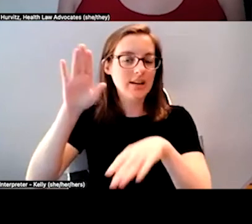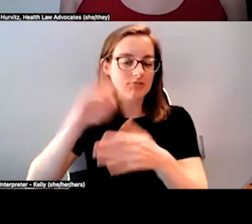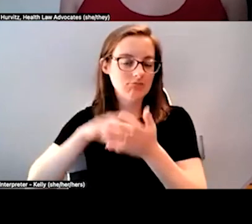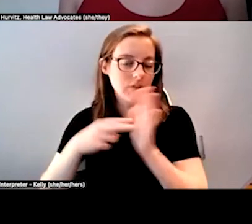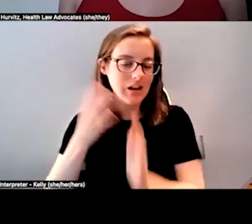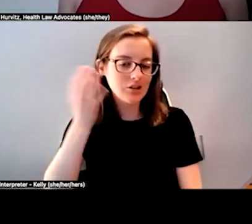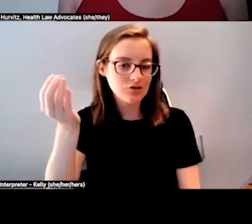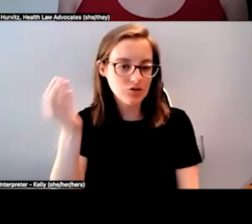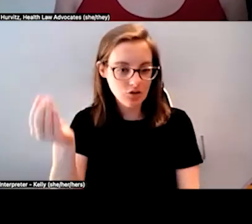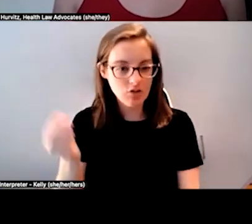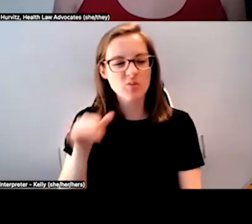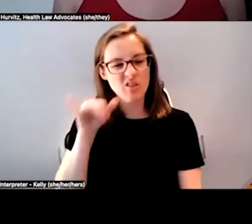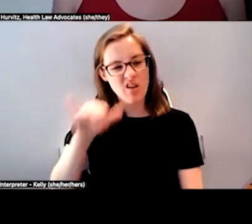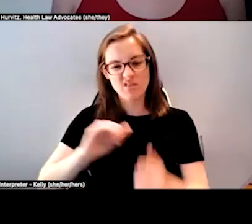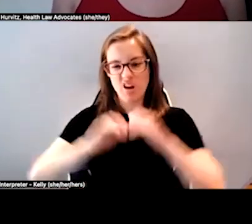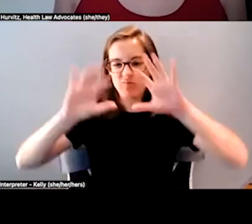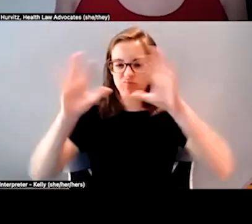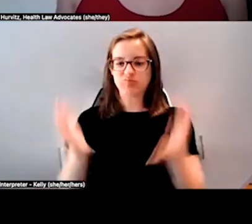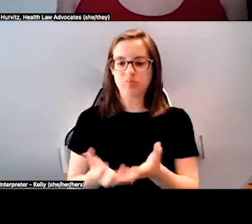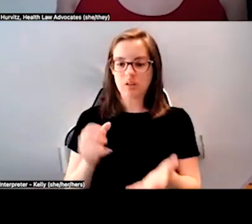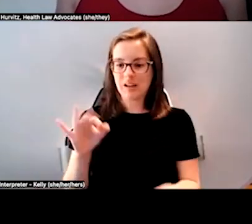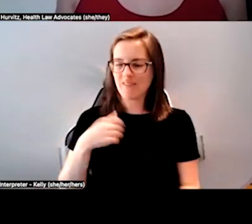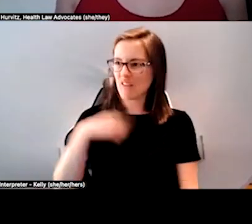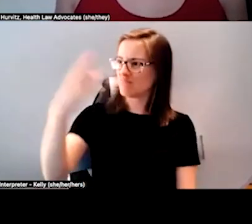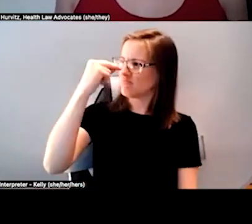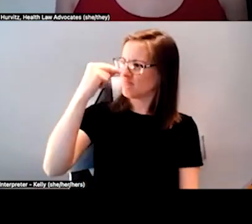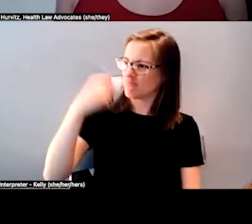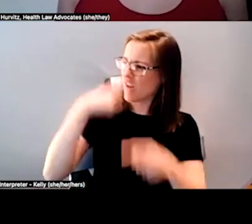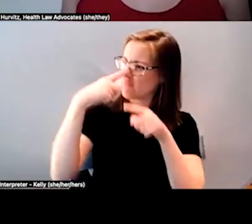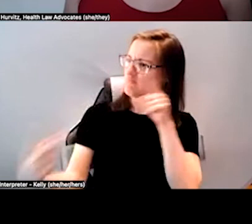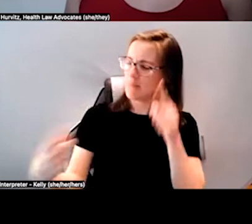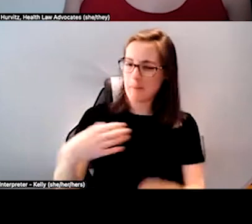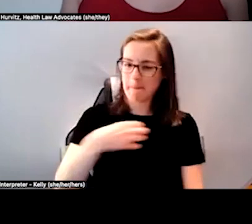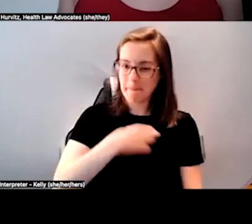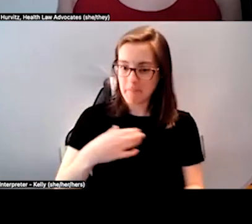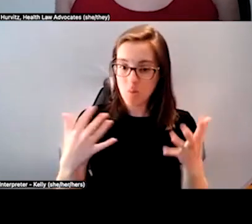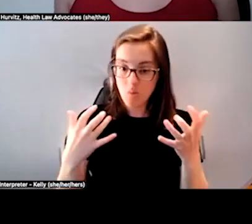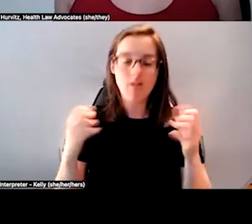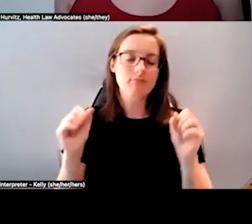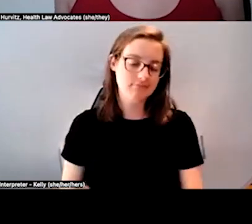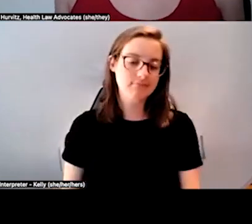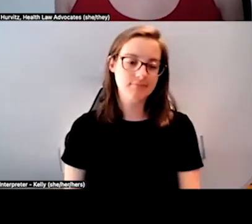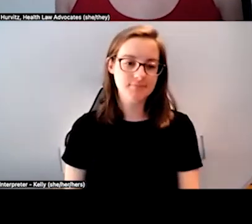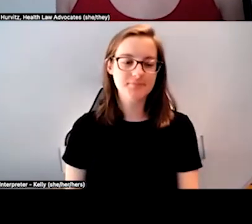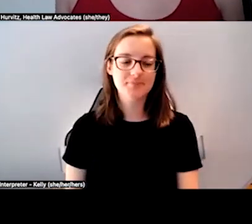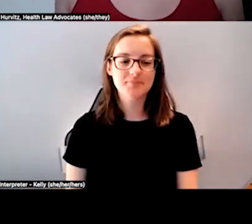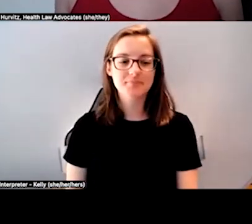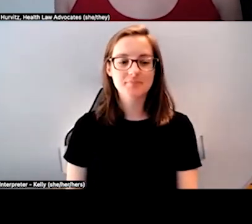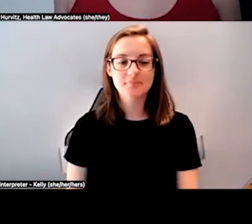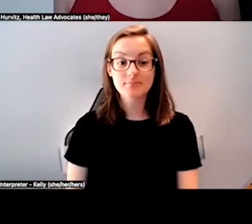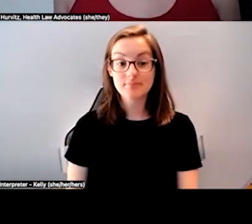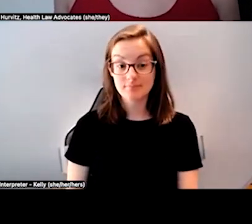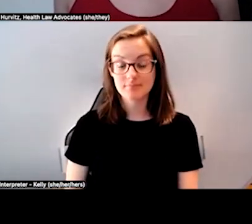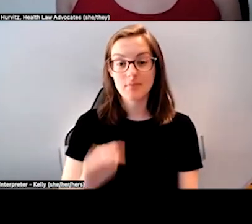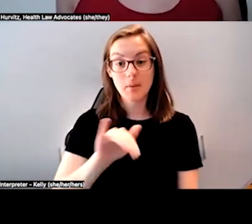to appeal a decision that you don't agree with. The good news is, as I touched on earlier, Mass Health has a lot of things